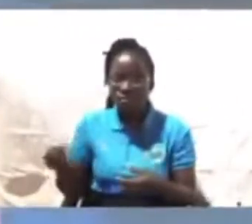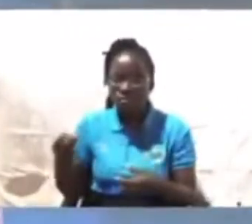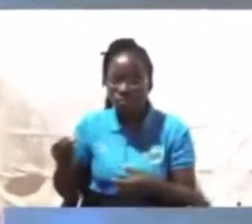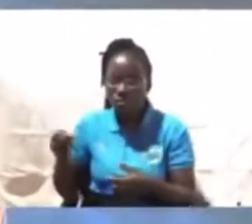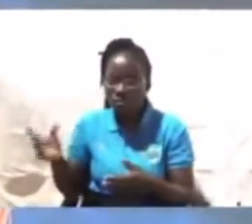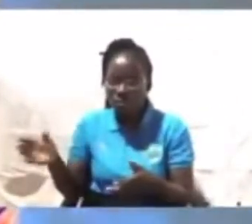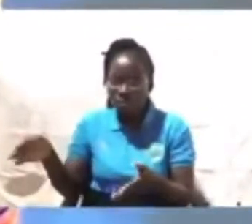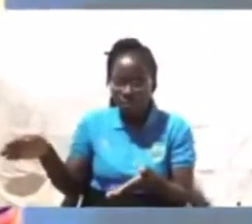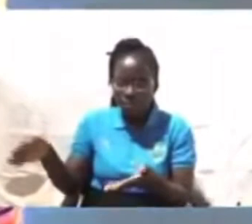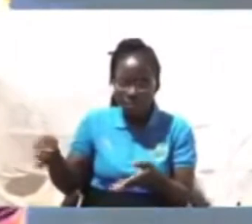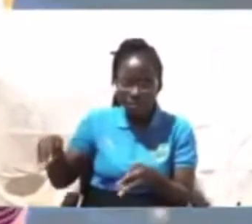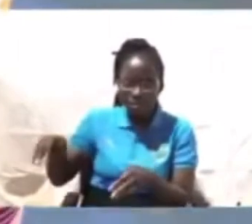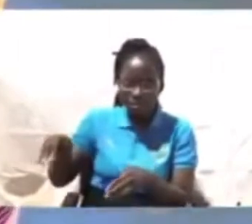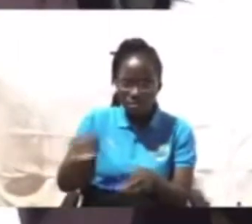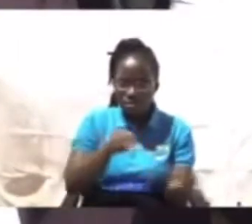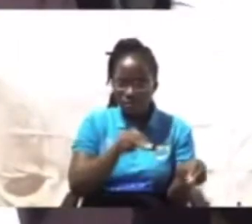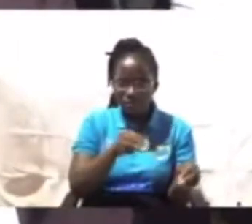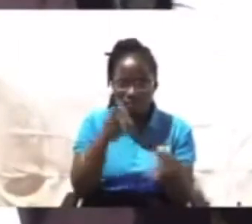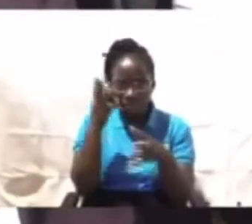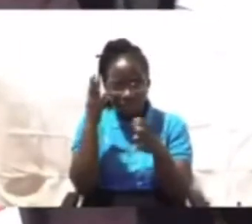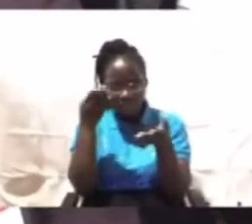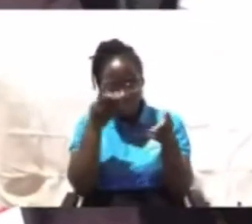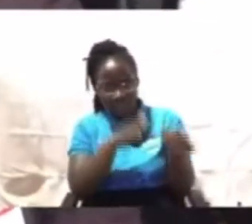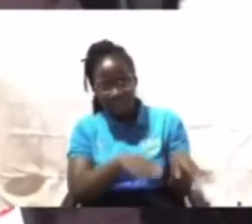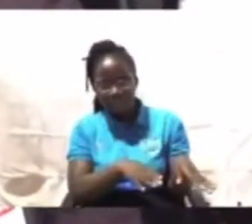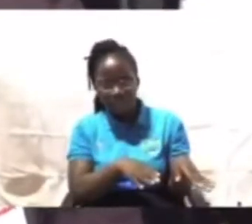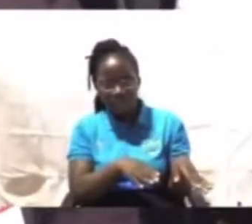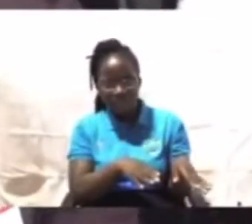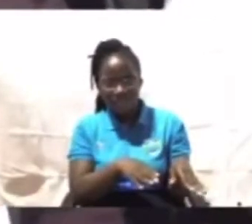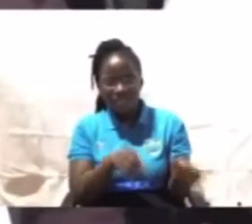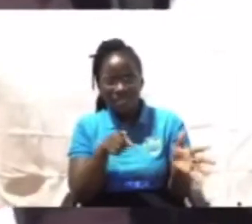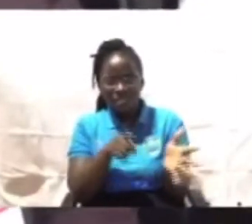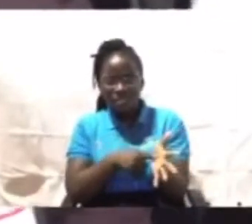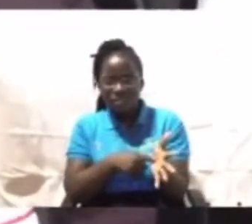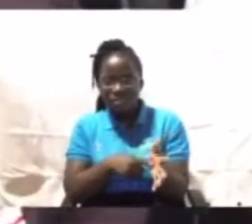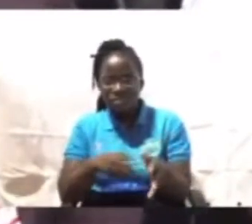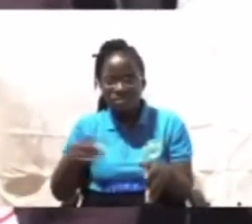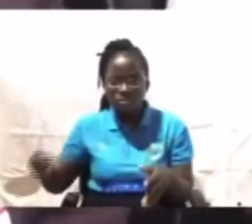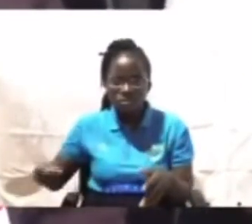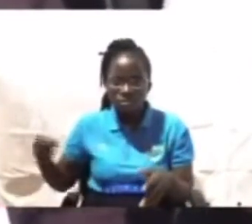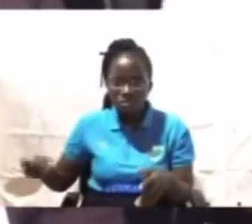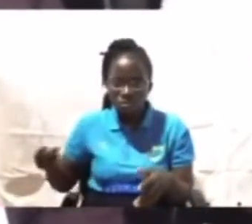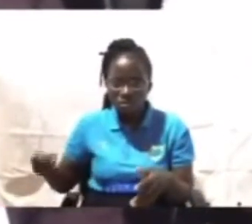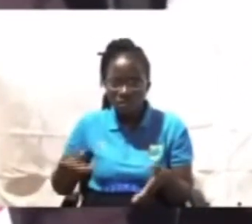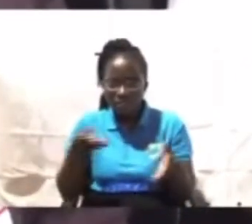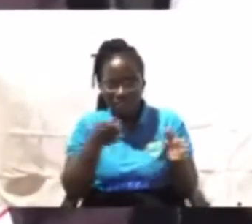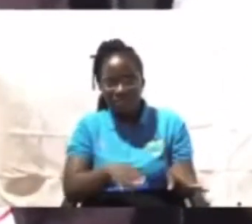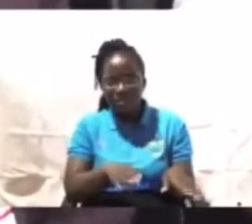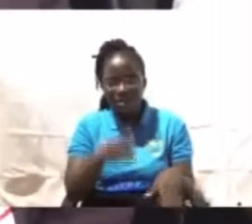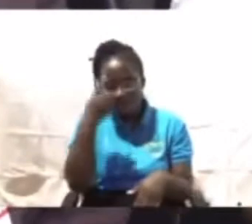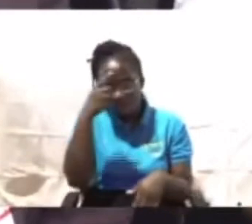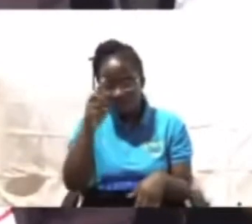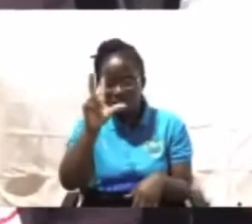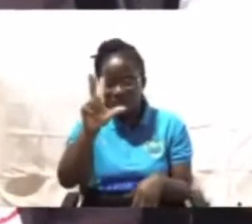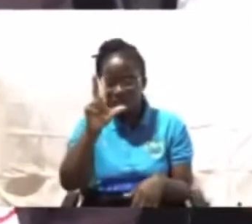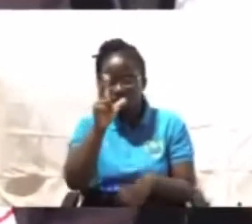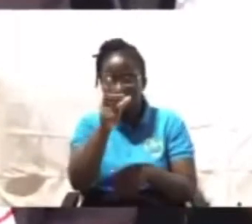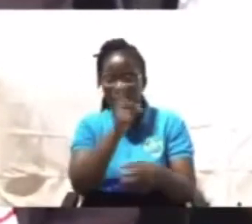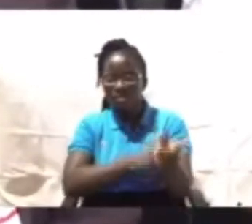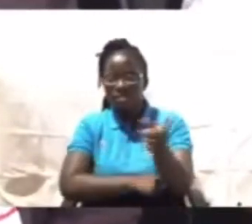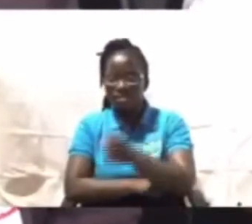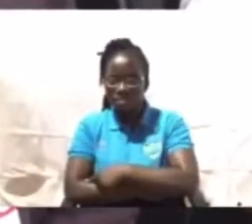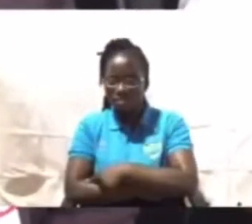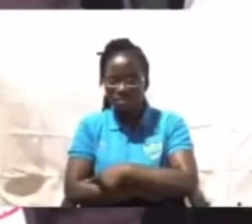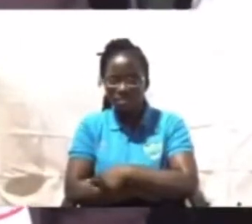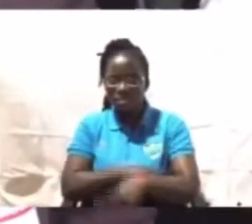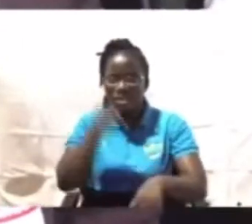Kreme ni adawo 3 days. Yentumi yi kreme no. The third day, no, and my friend, my